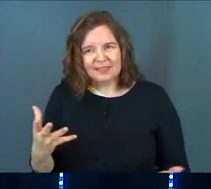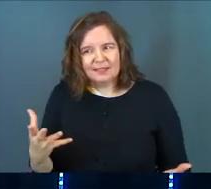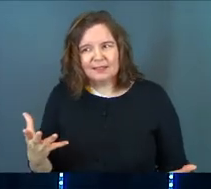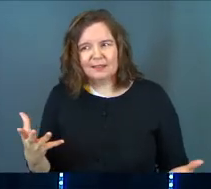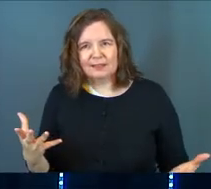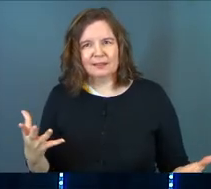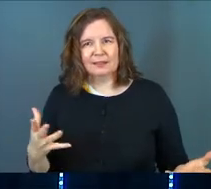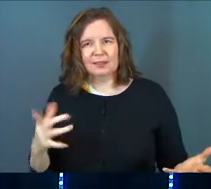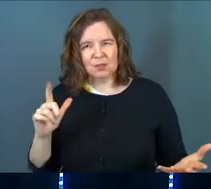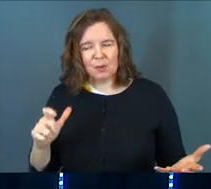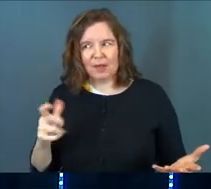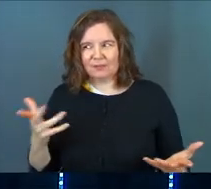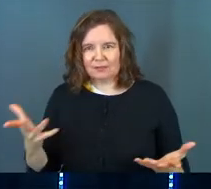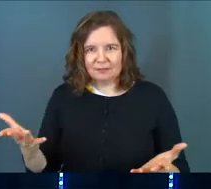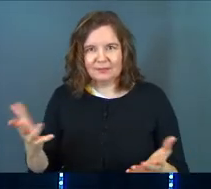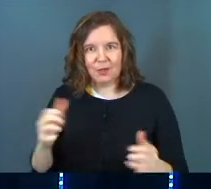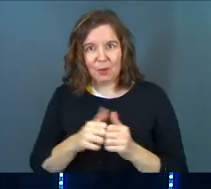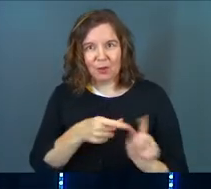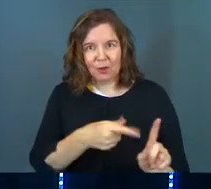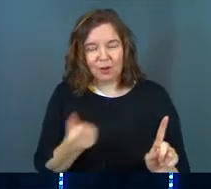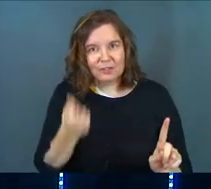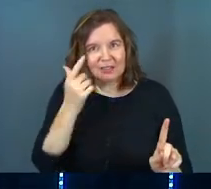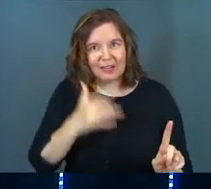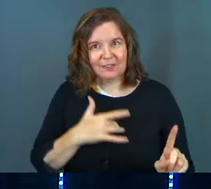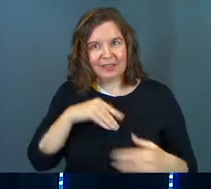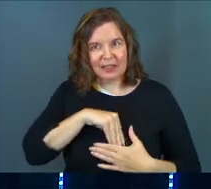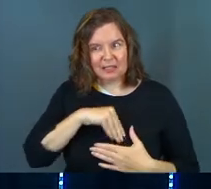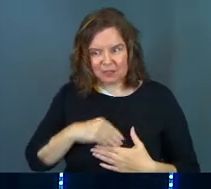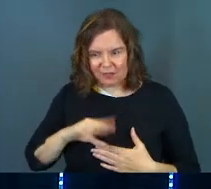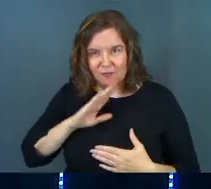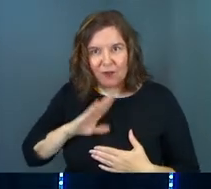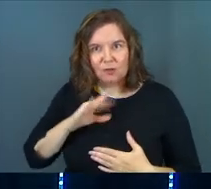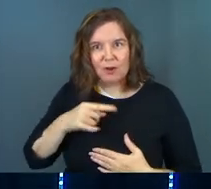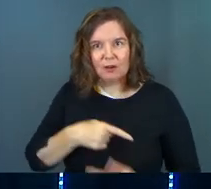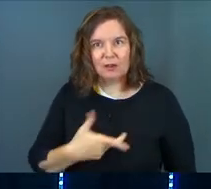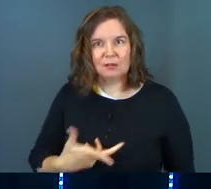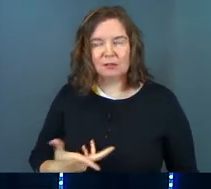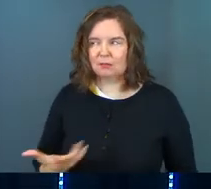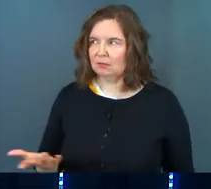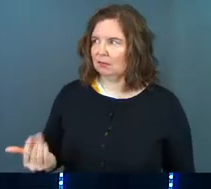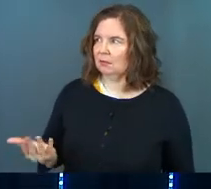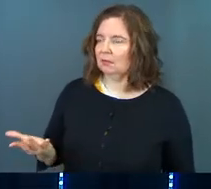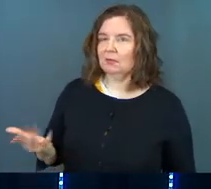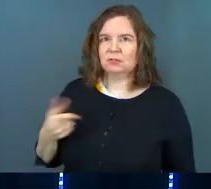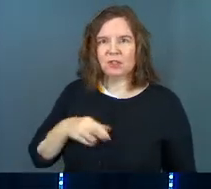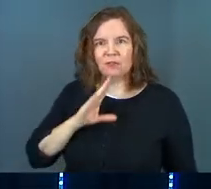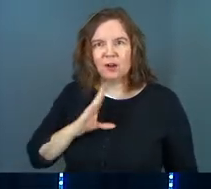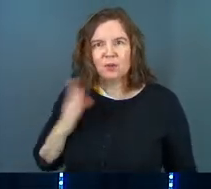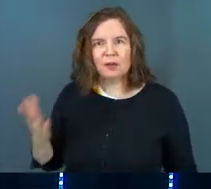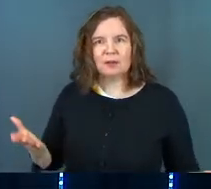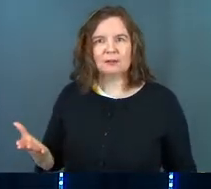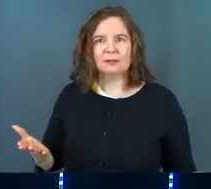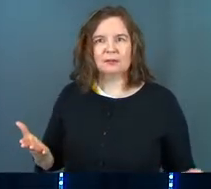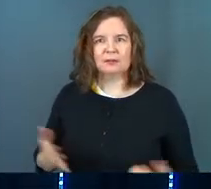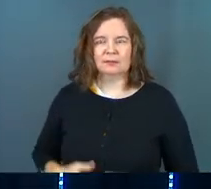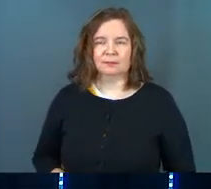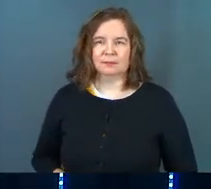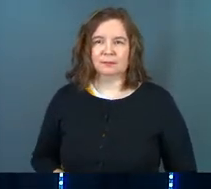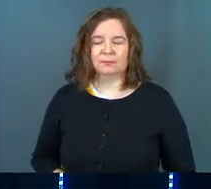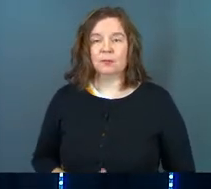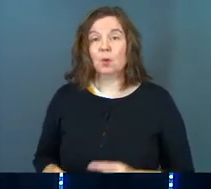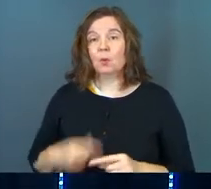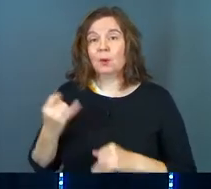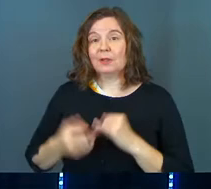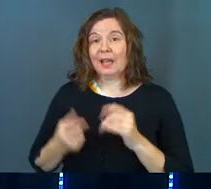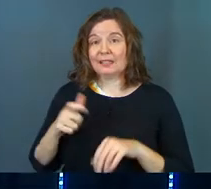Right? You got to go there with her. She's frustrated. She's frustrated.